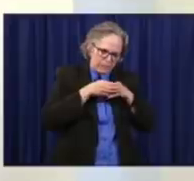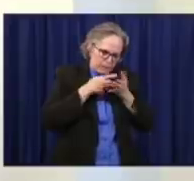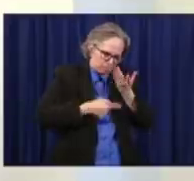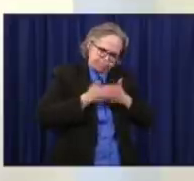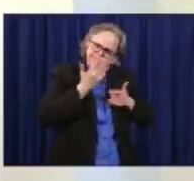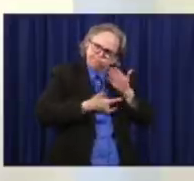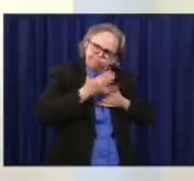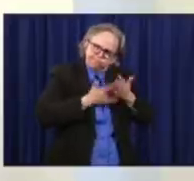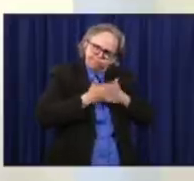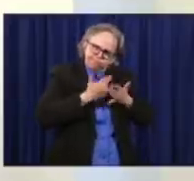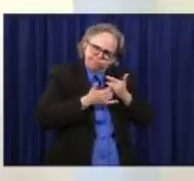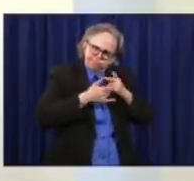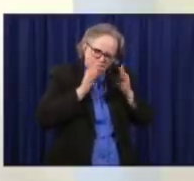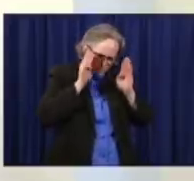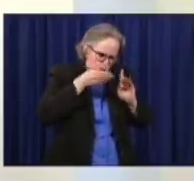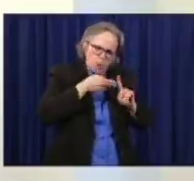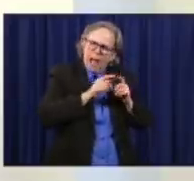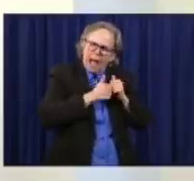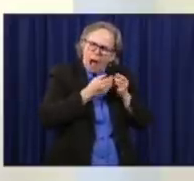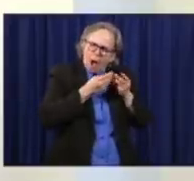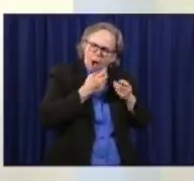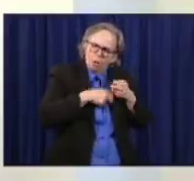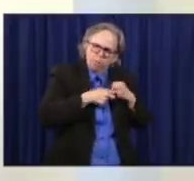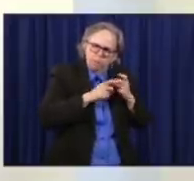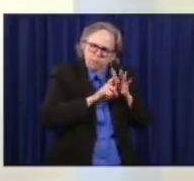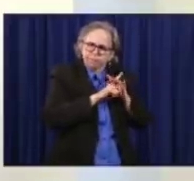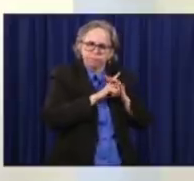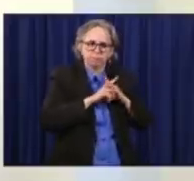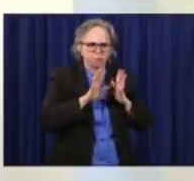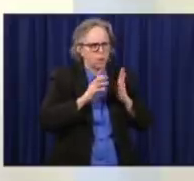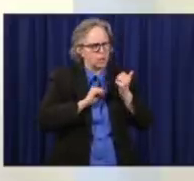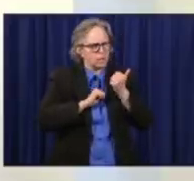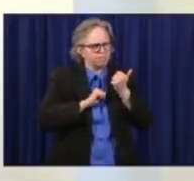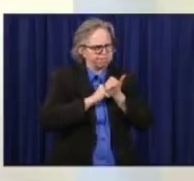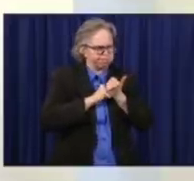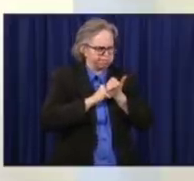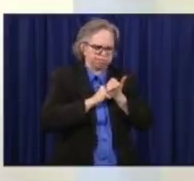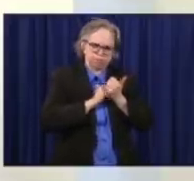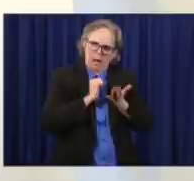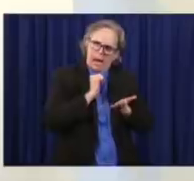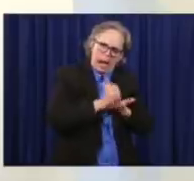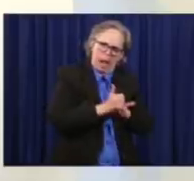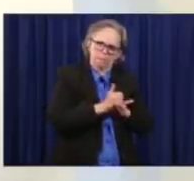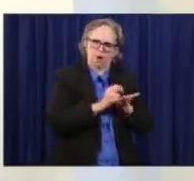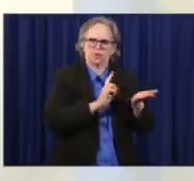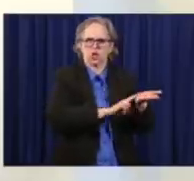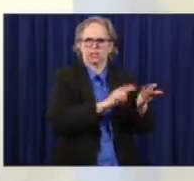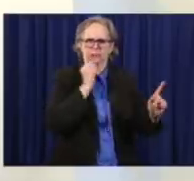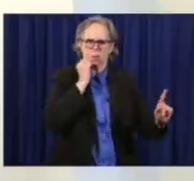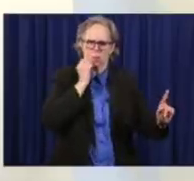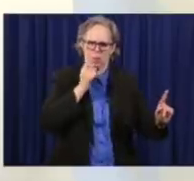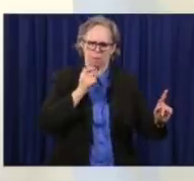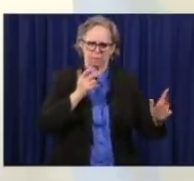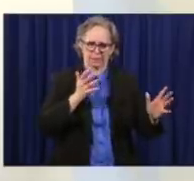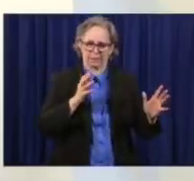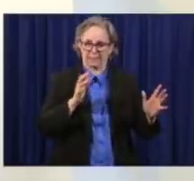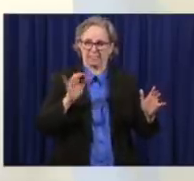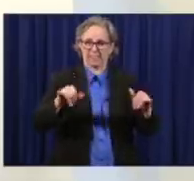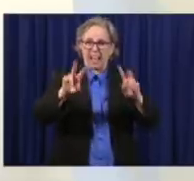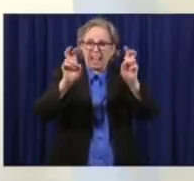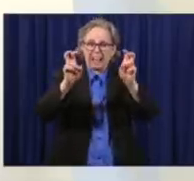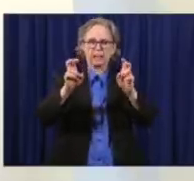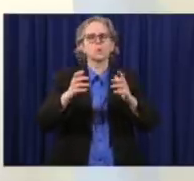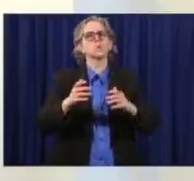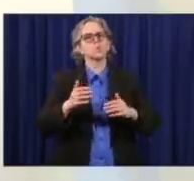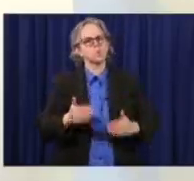been really coming alongside nursing homes to deal with issues just like this. It really depends on the